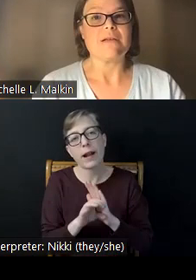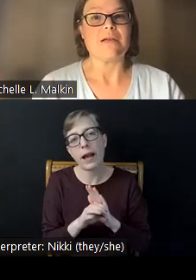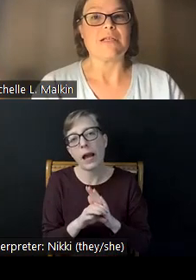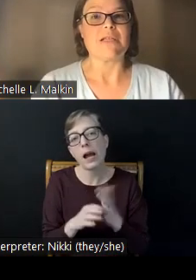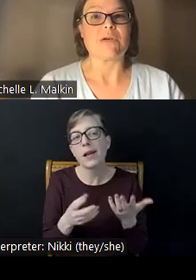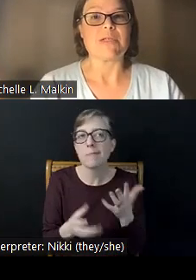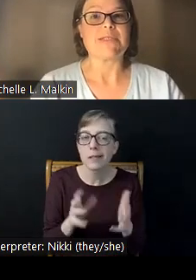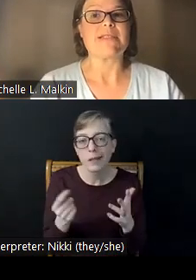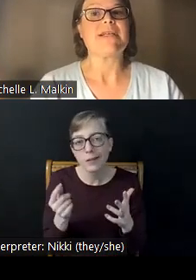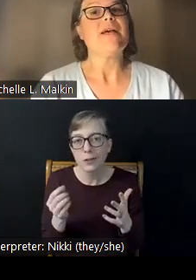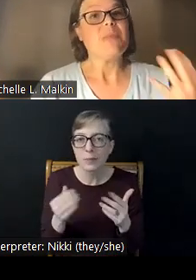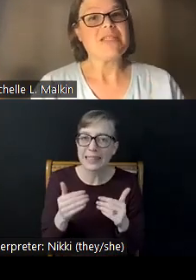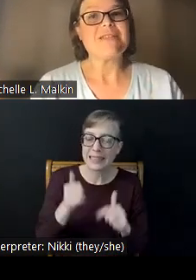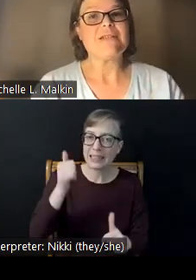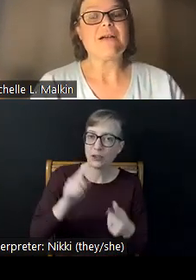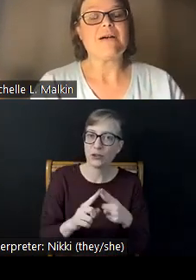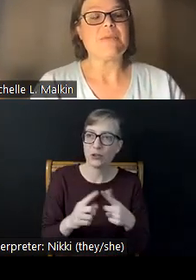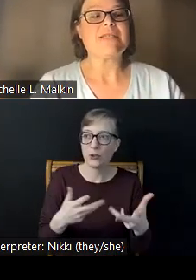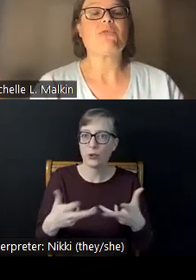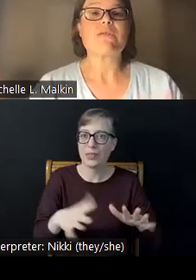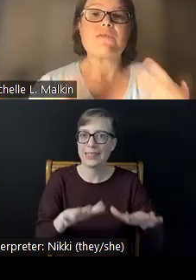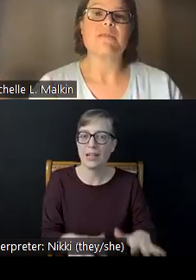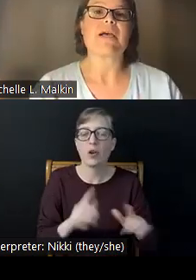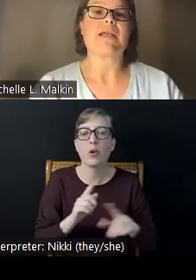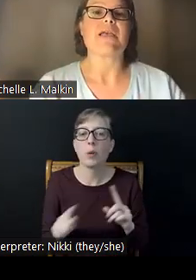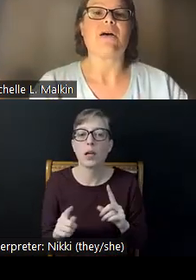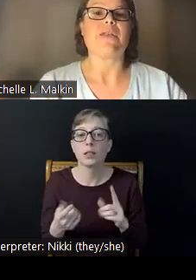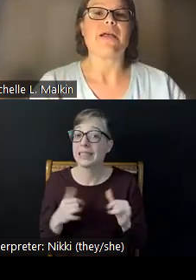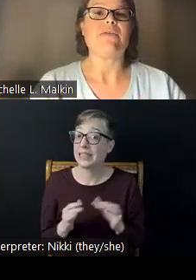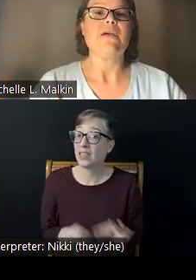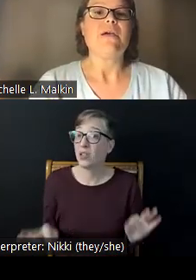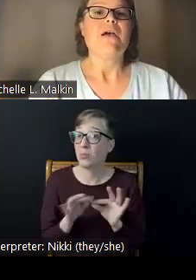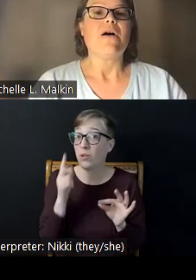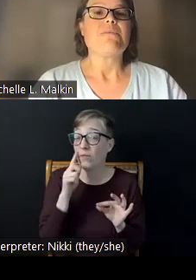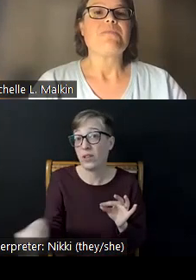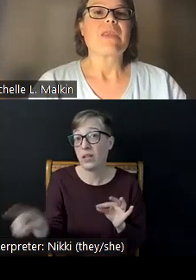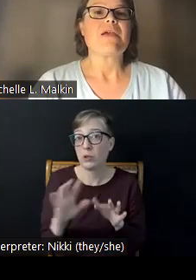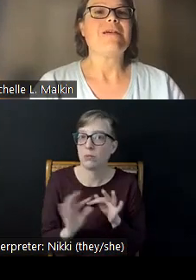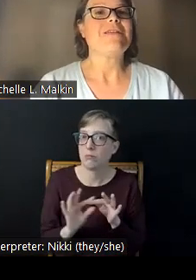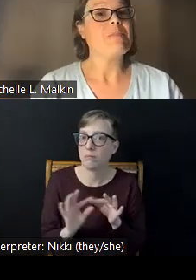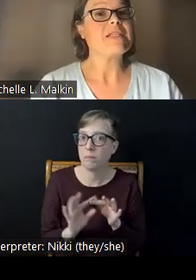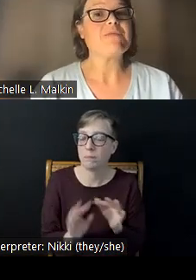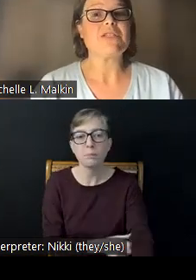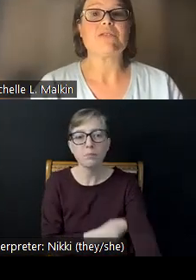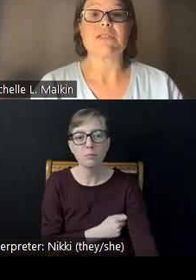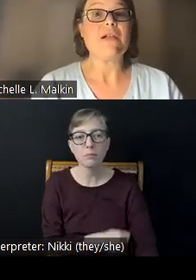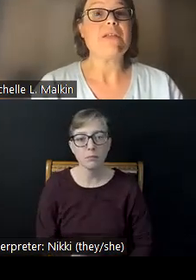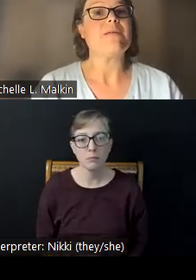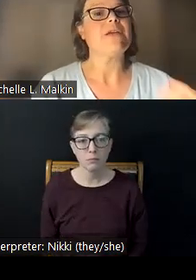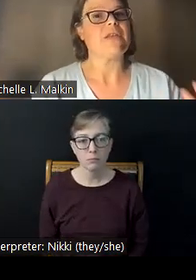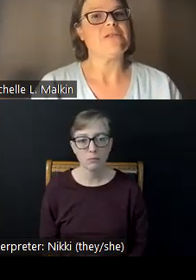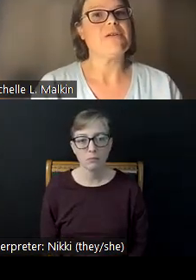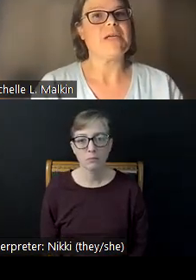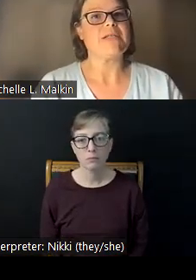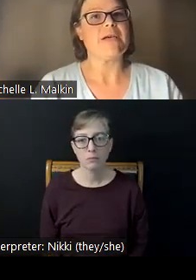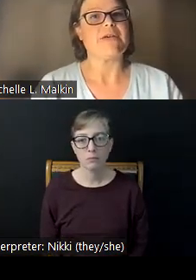than in the criminal sense, but still, it's important for them to kind of get all that out. The biggest advice you can tell them